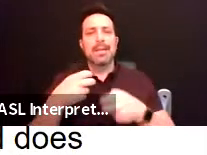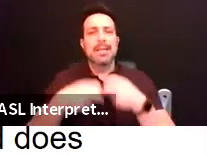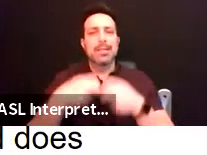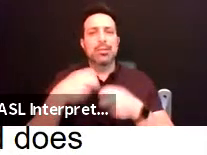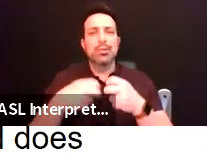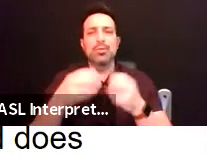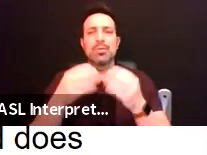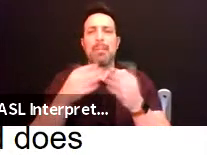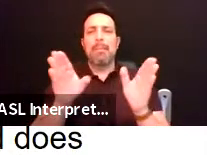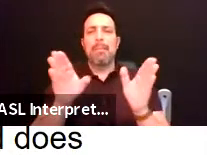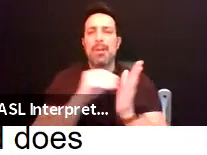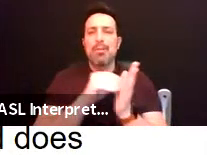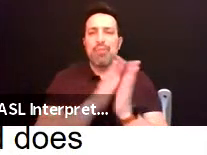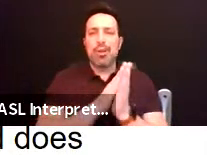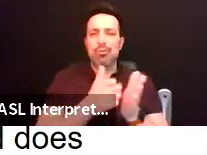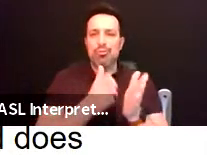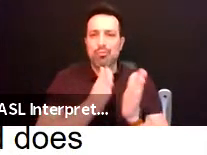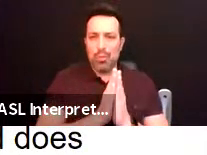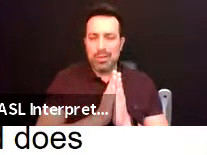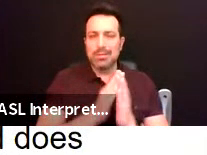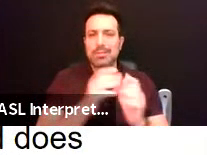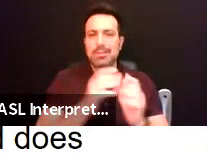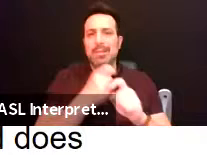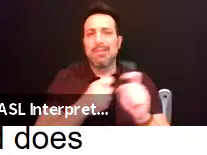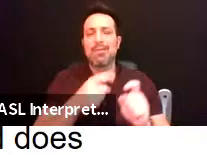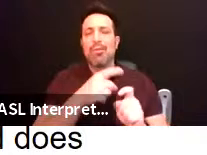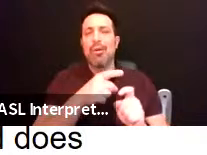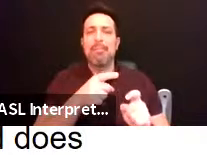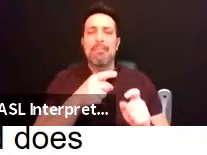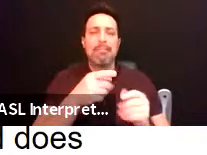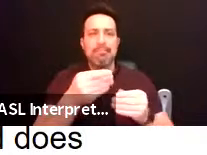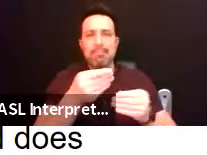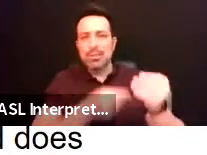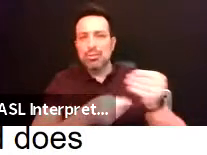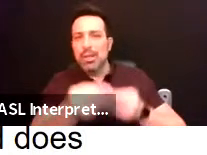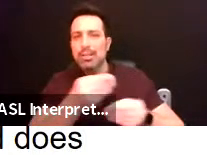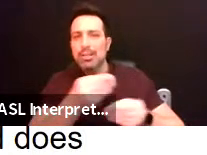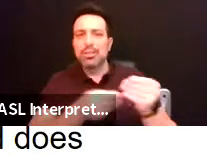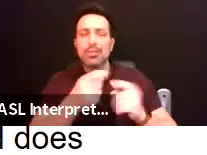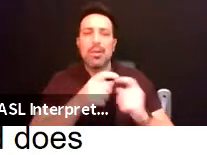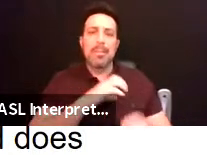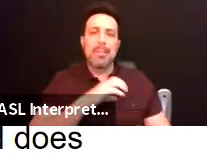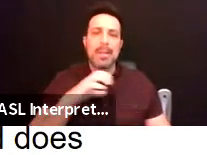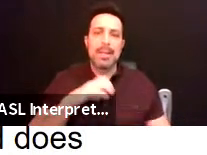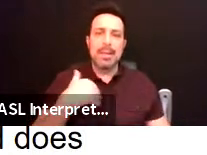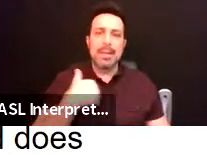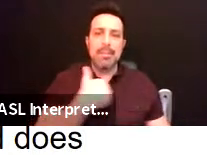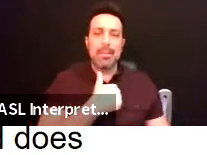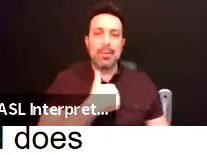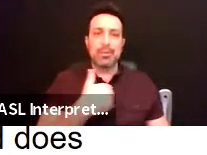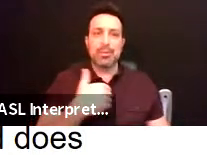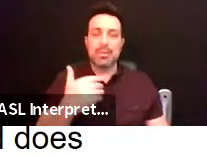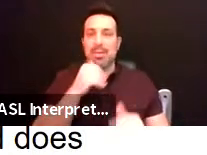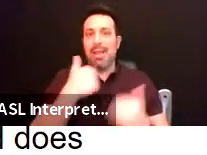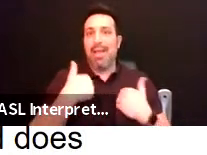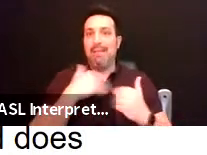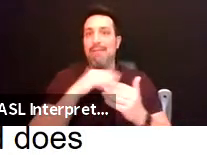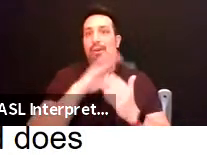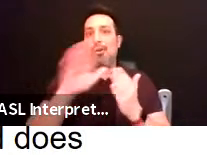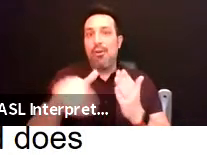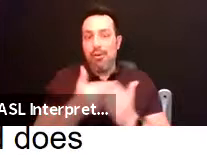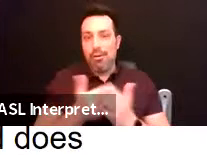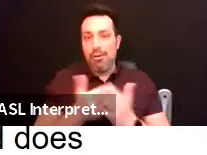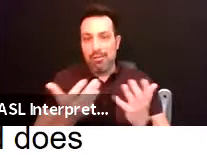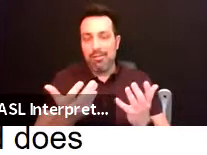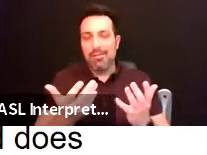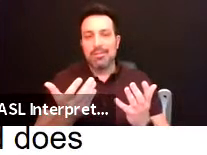issues with public records requests from exchanges amongst committee members that we didn't have all of them. And